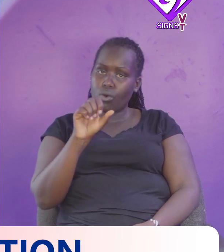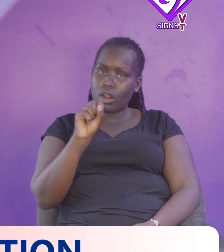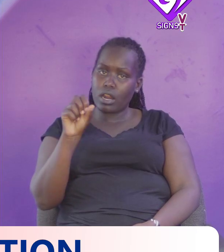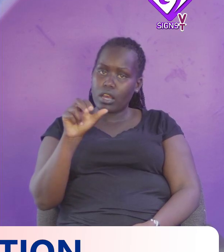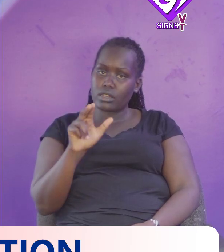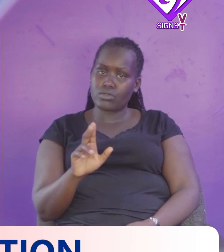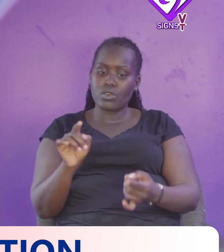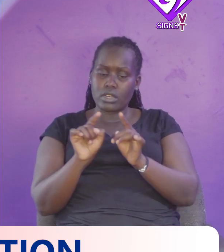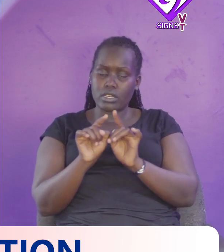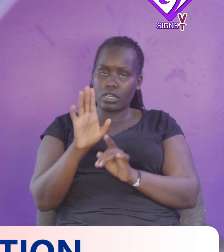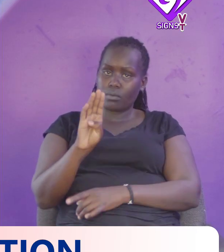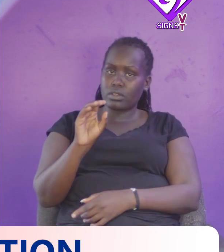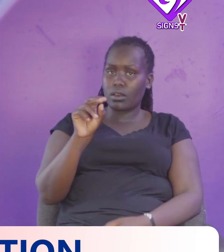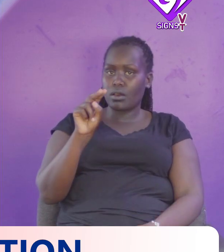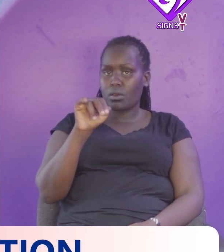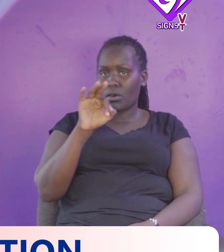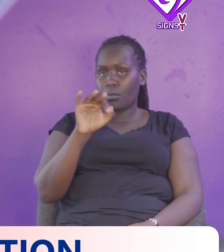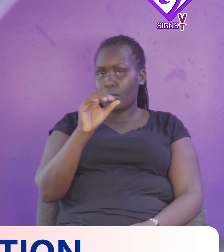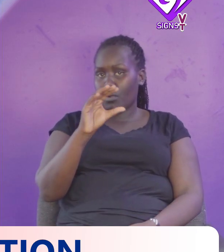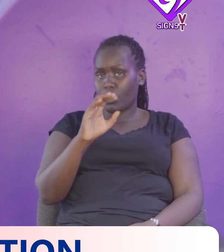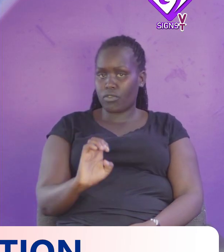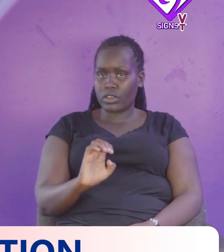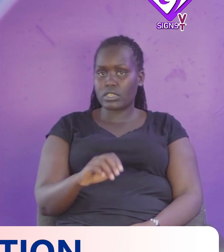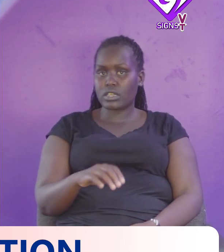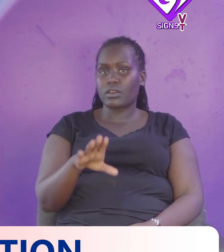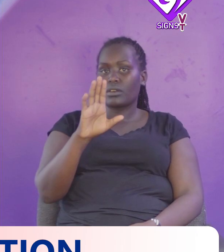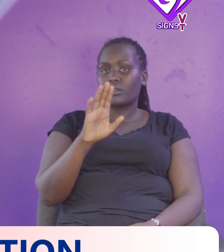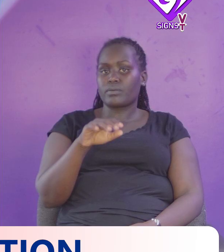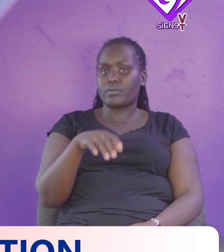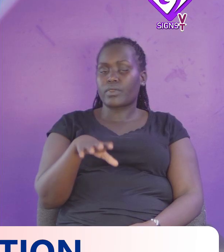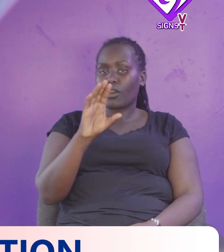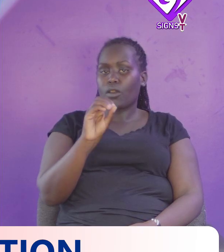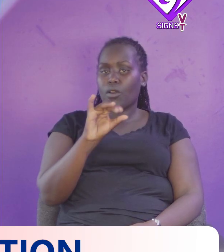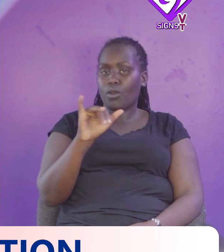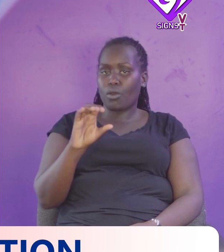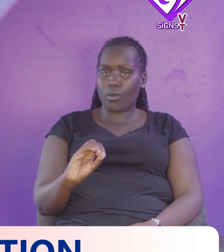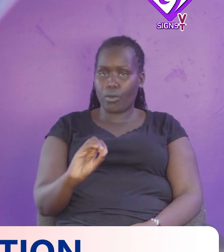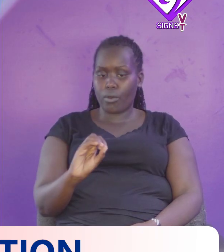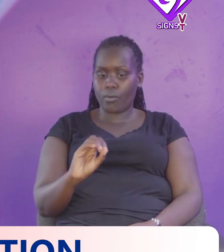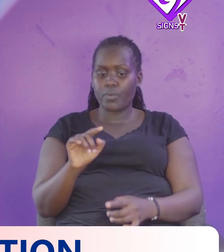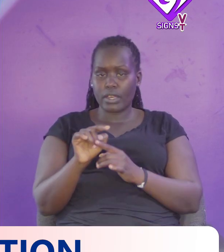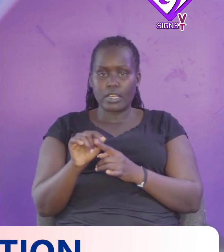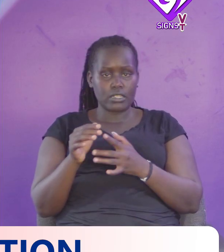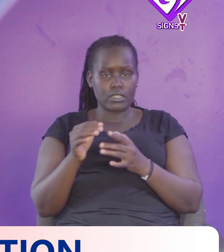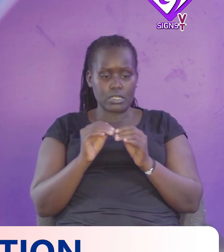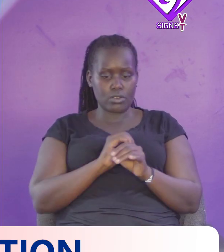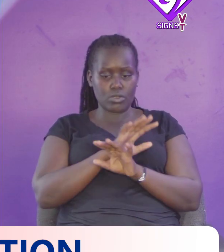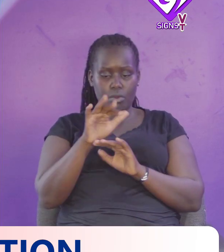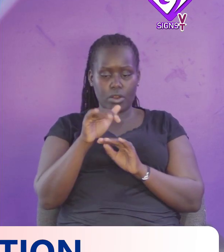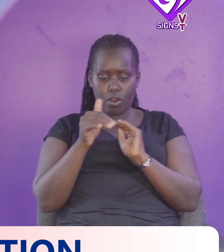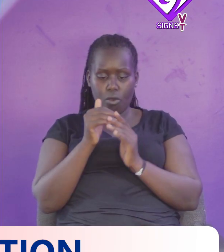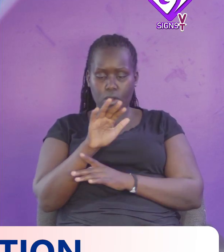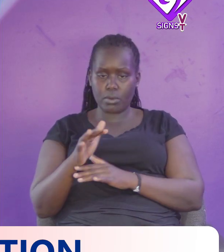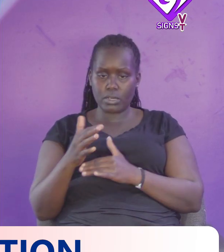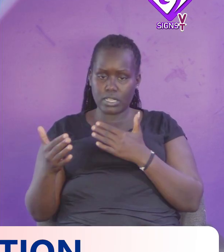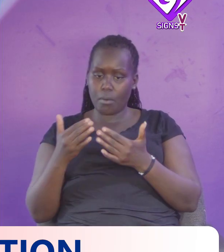issues, Besigye, Nicholas Oyobo Mjagi, these things have gone viral in the region. And probably that is